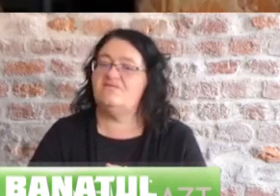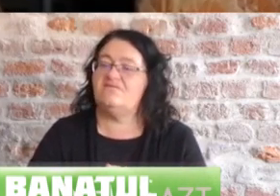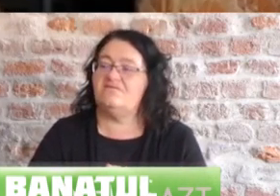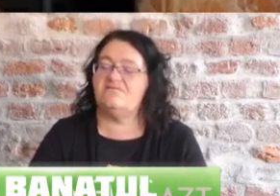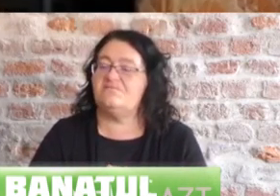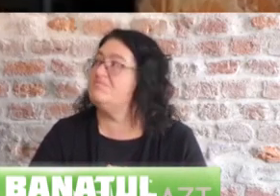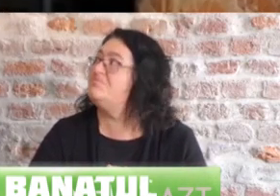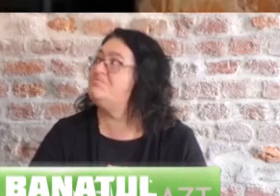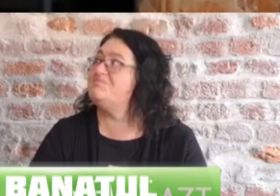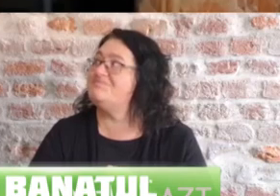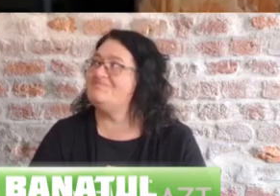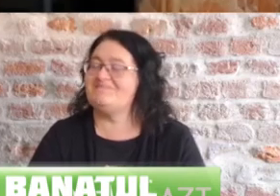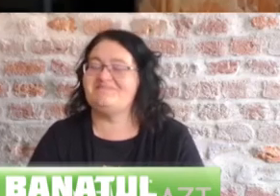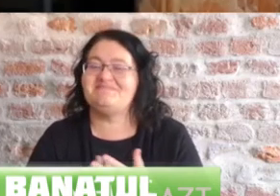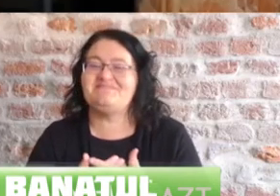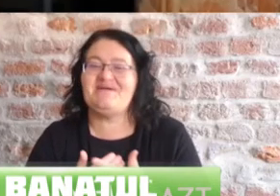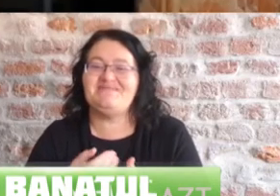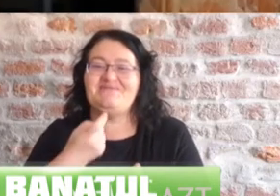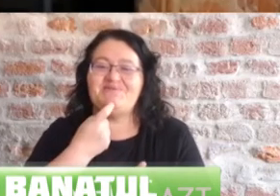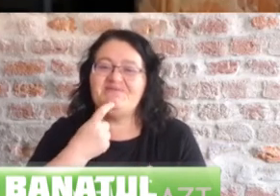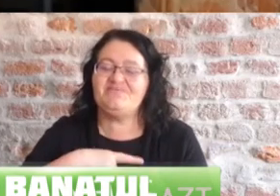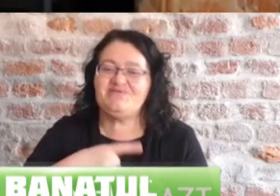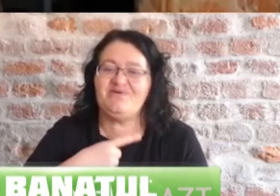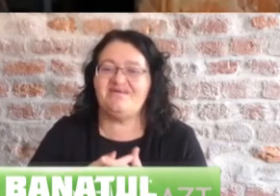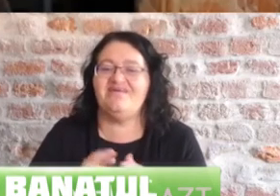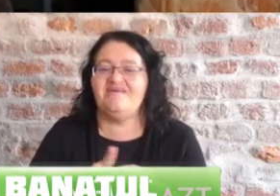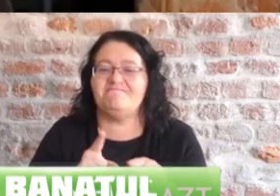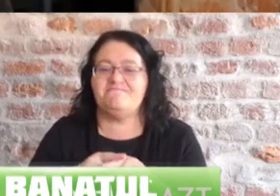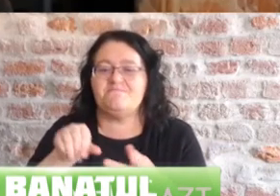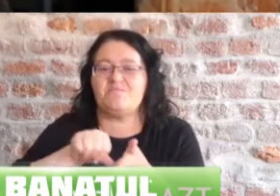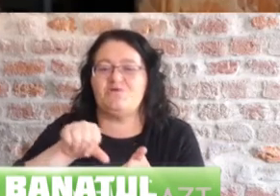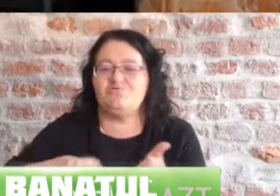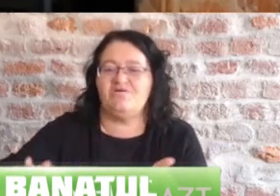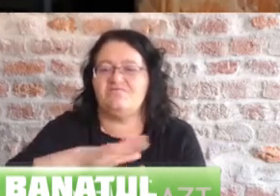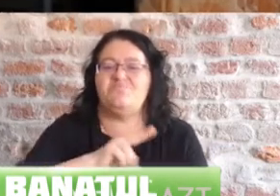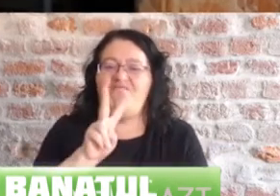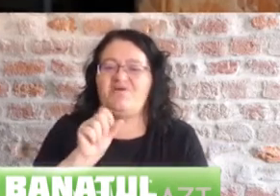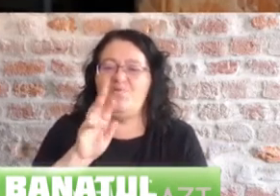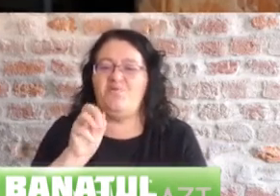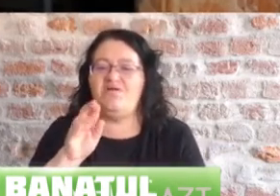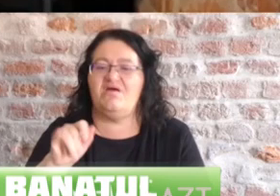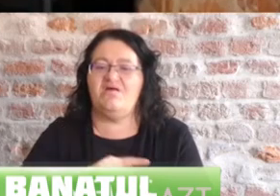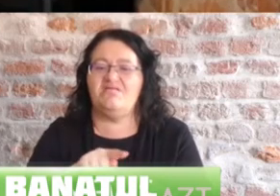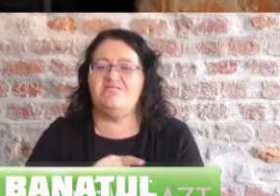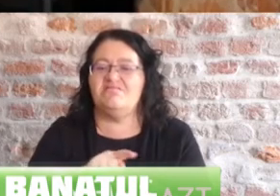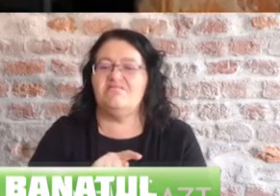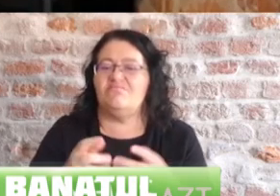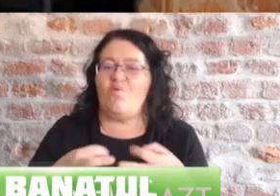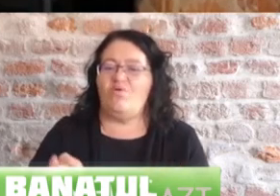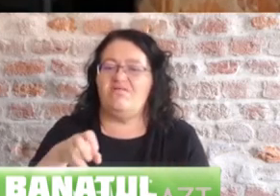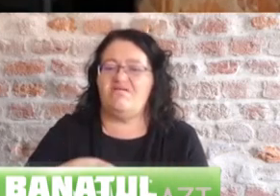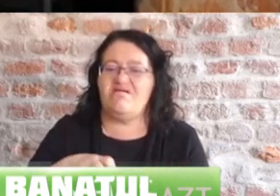the intention of the city authorities to revitalize the Victoria Square into a modern public space